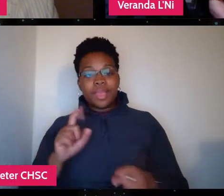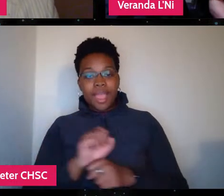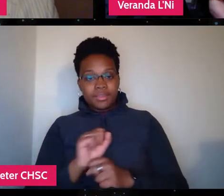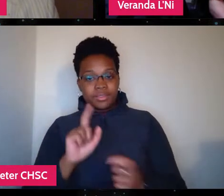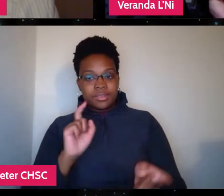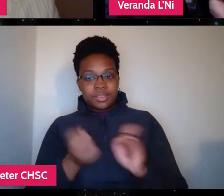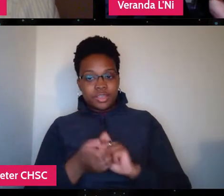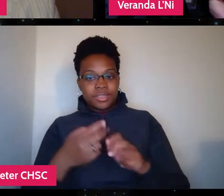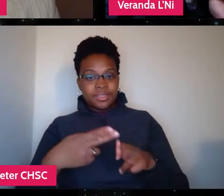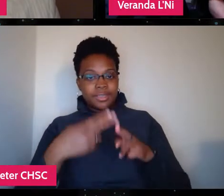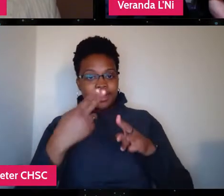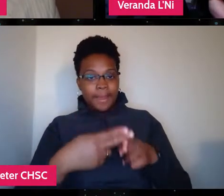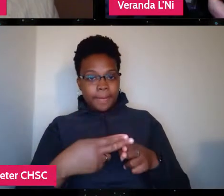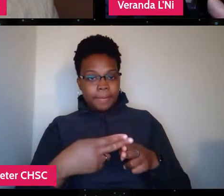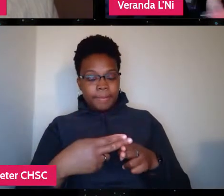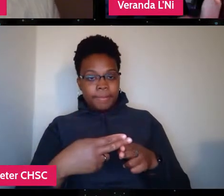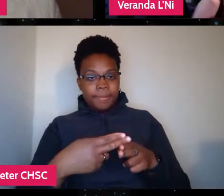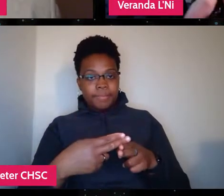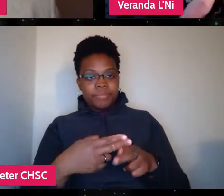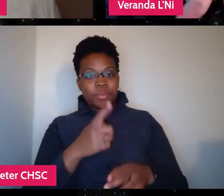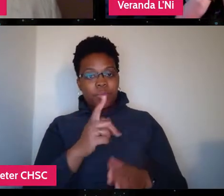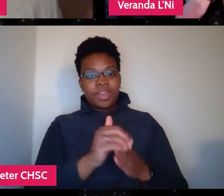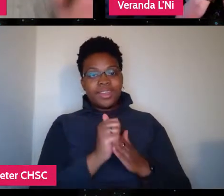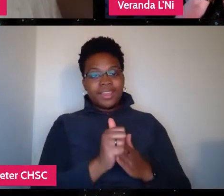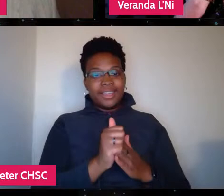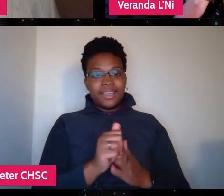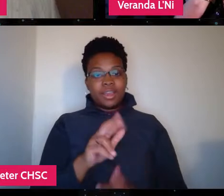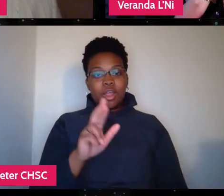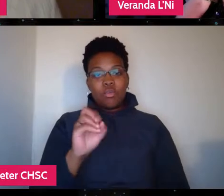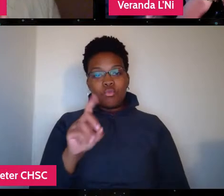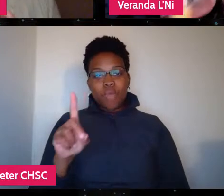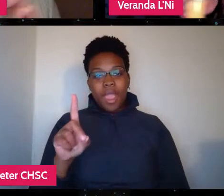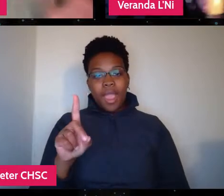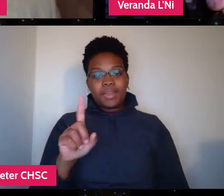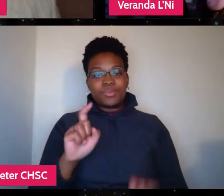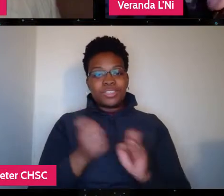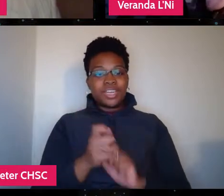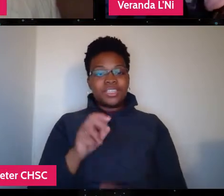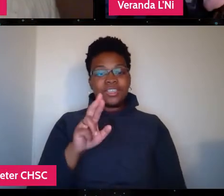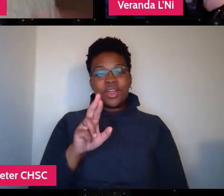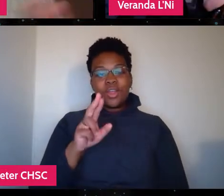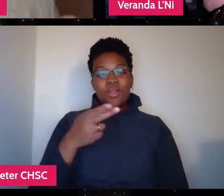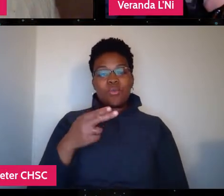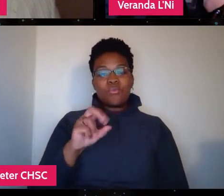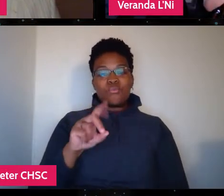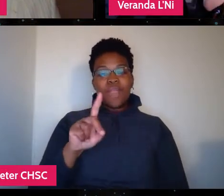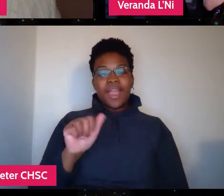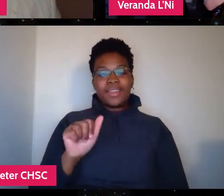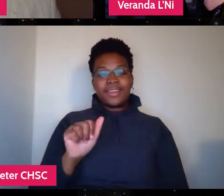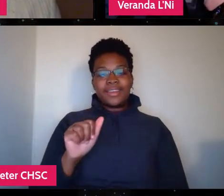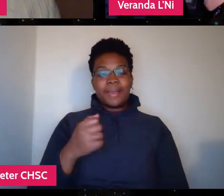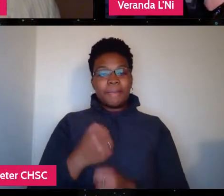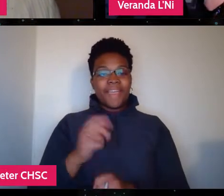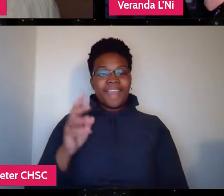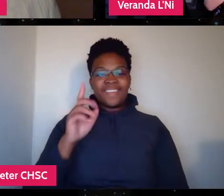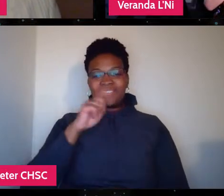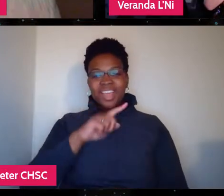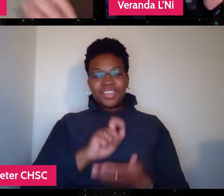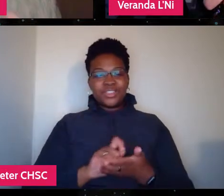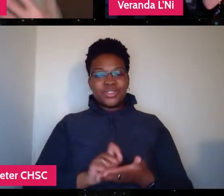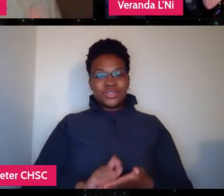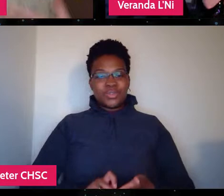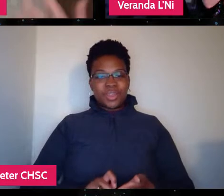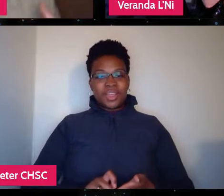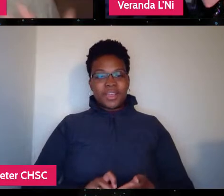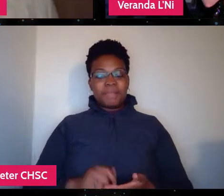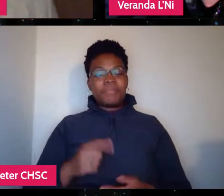know, the name of one of the leads, Rod, to Rhonda, and created a fake script that we disseminated. Because, like I said